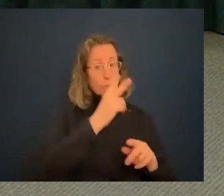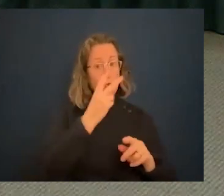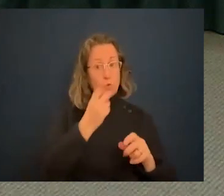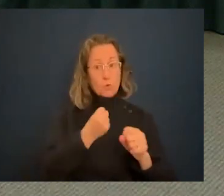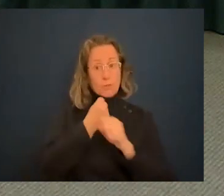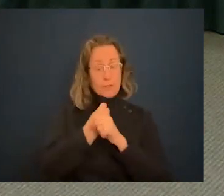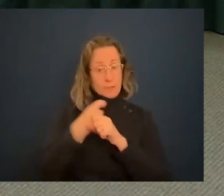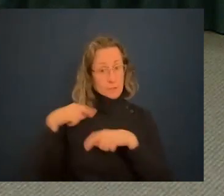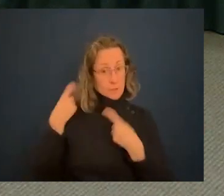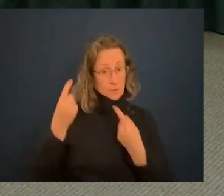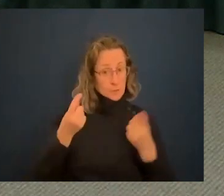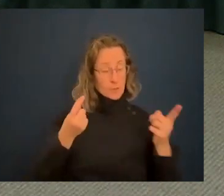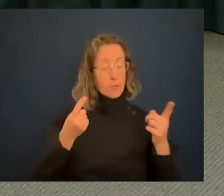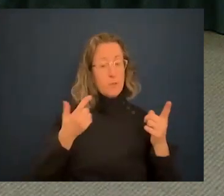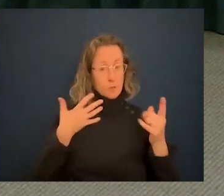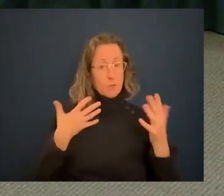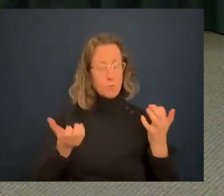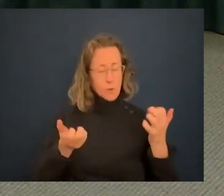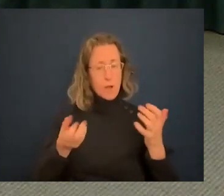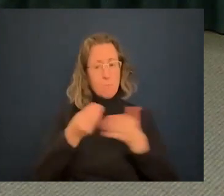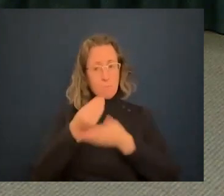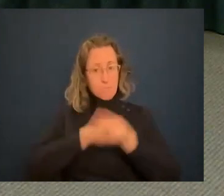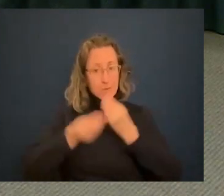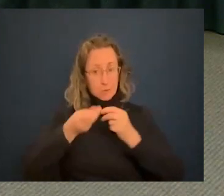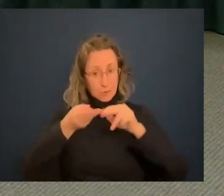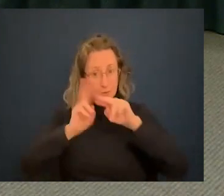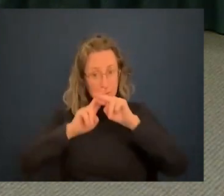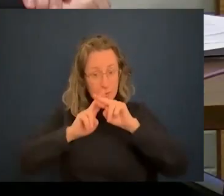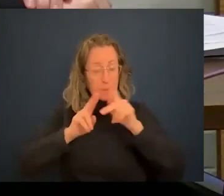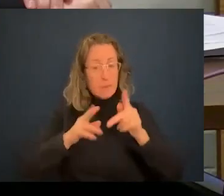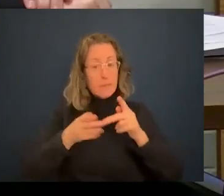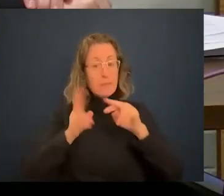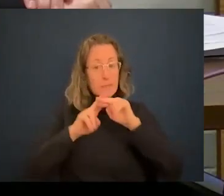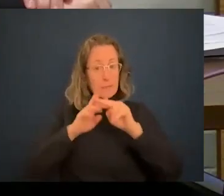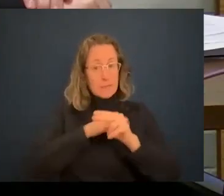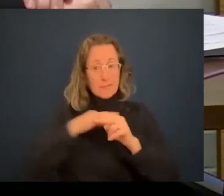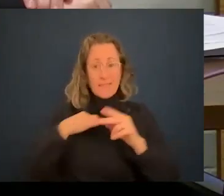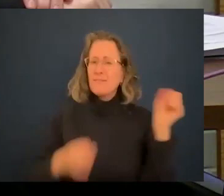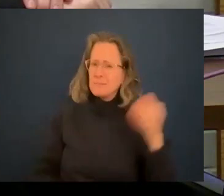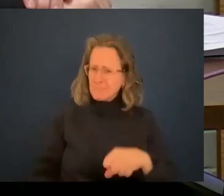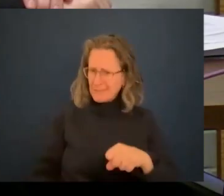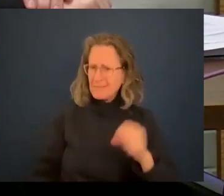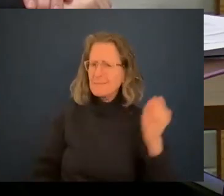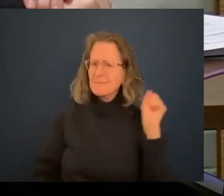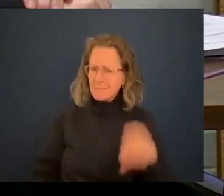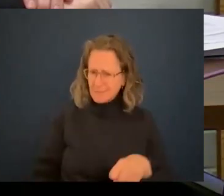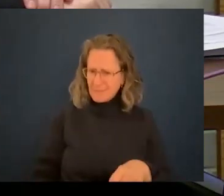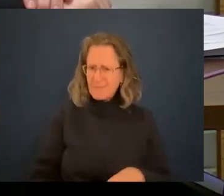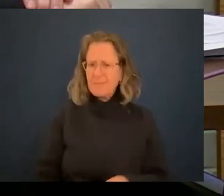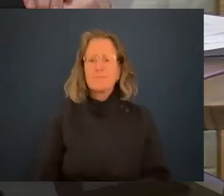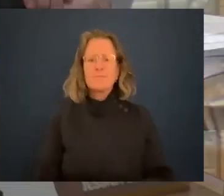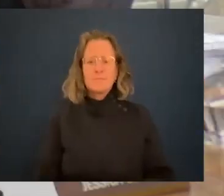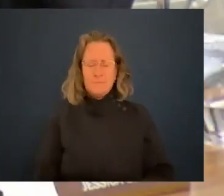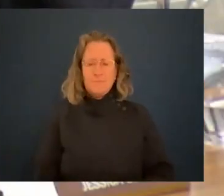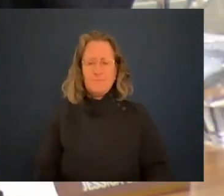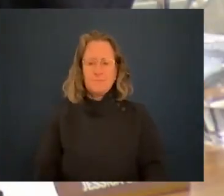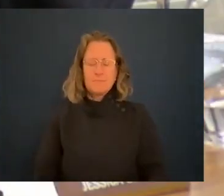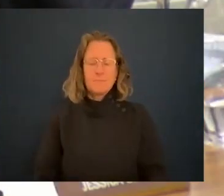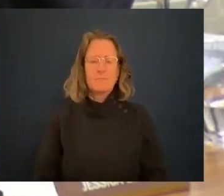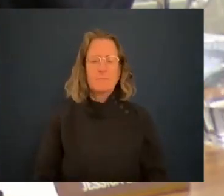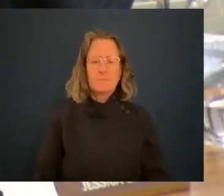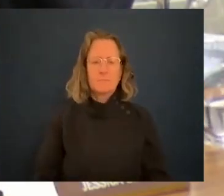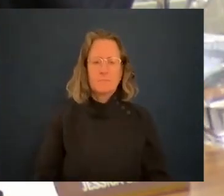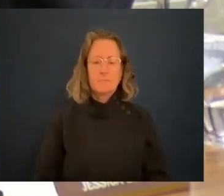budgets that you know we've worked on over the last couple of years yes yeah okay and in like fire fire